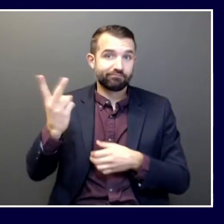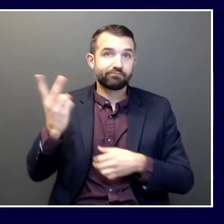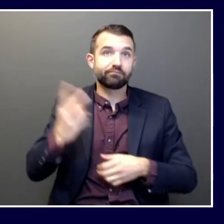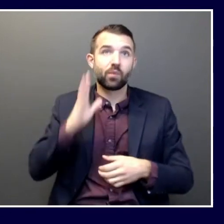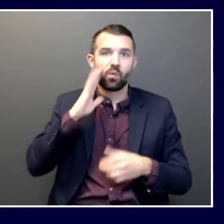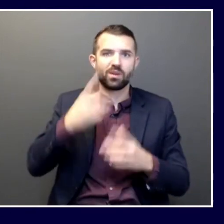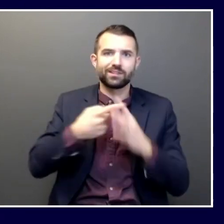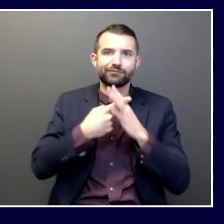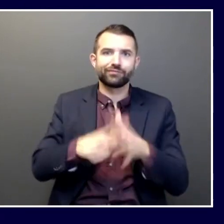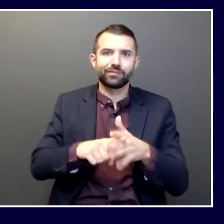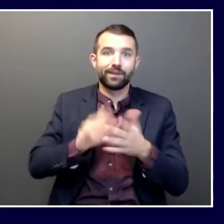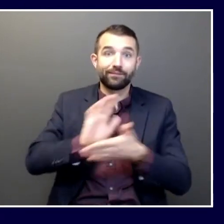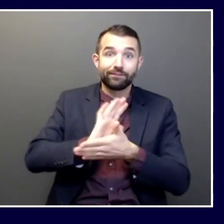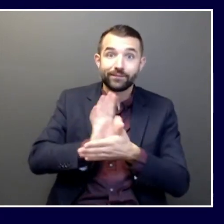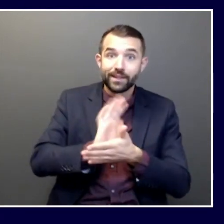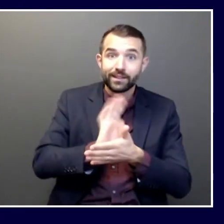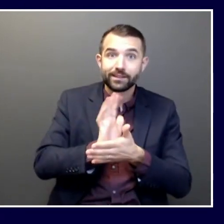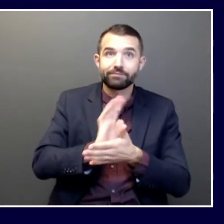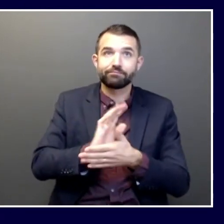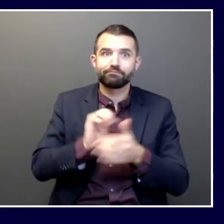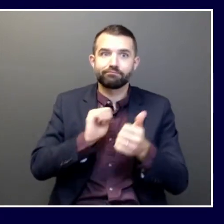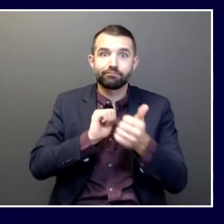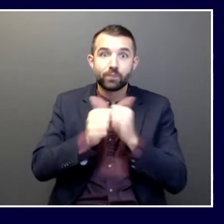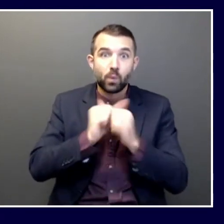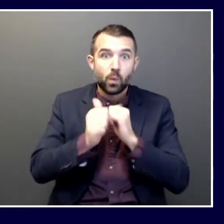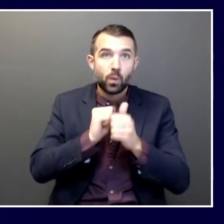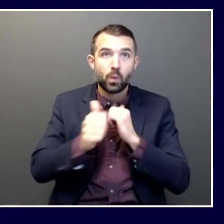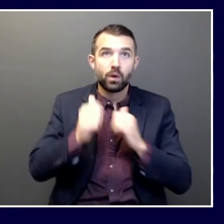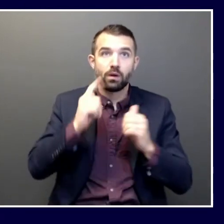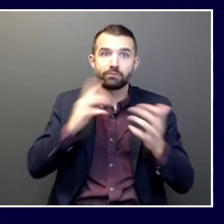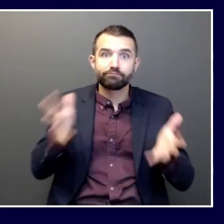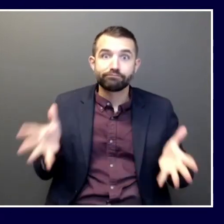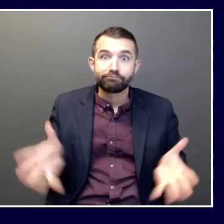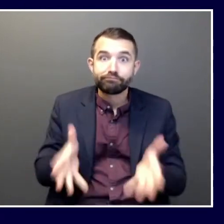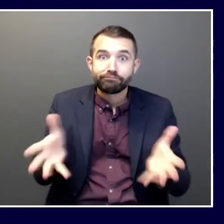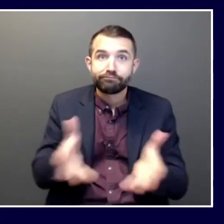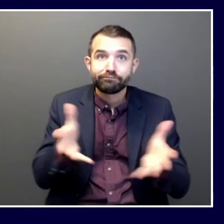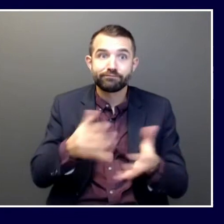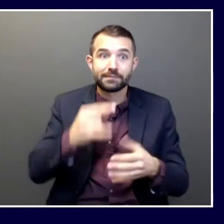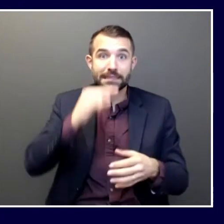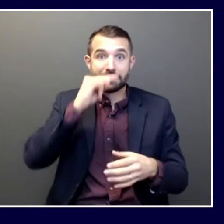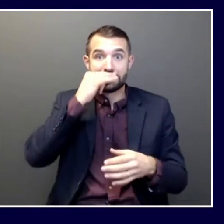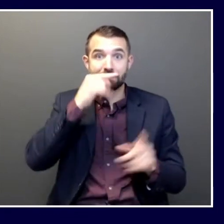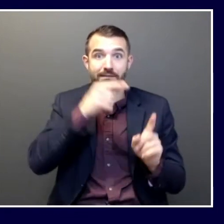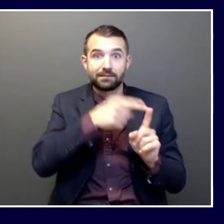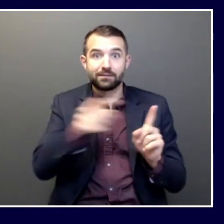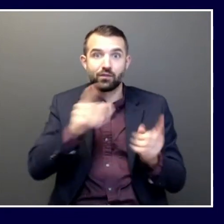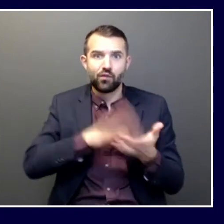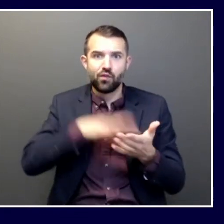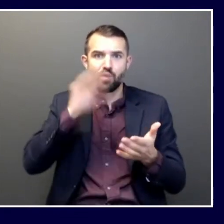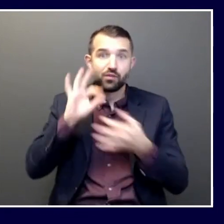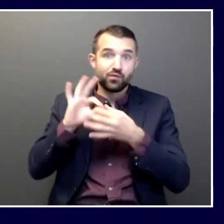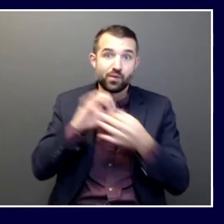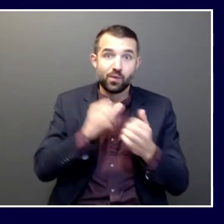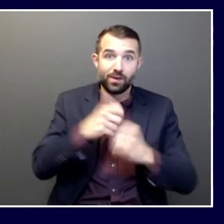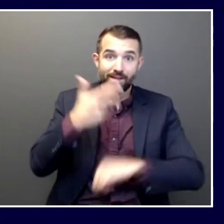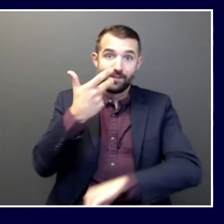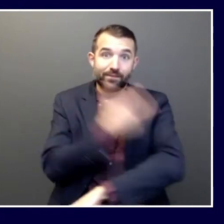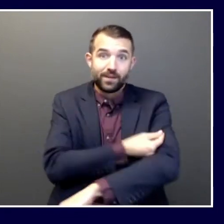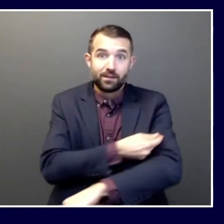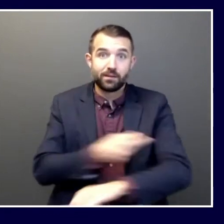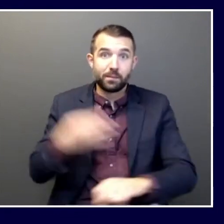children to encourage COVID-19 vaccination. Maine youth ages 5 to 17 can submit